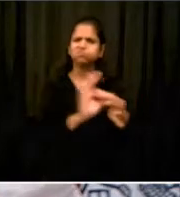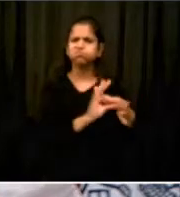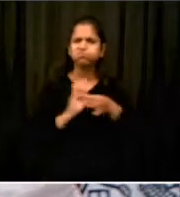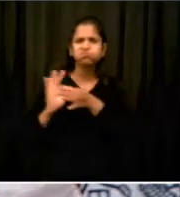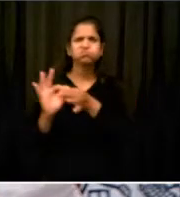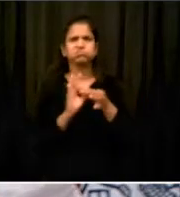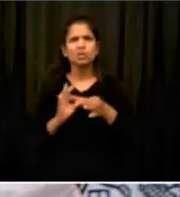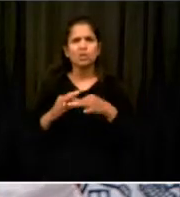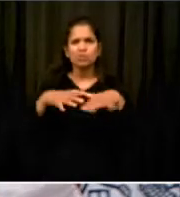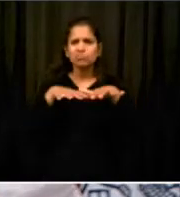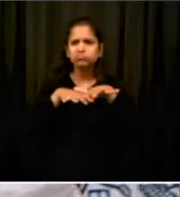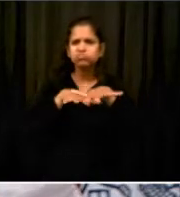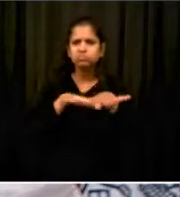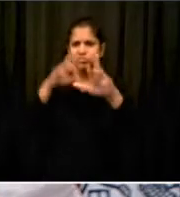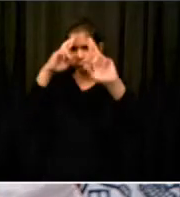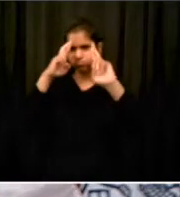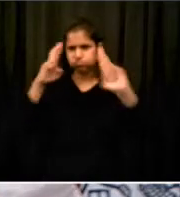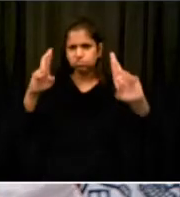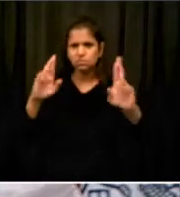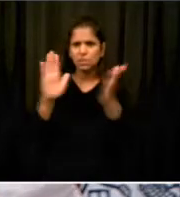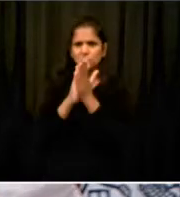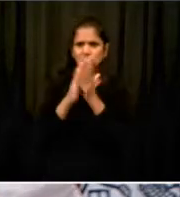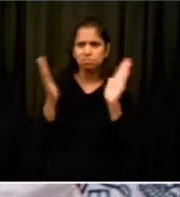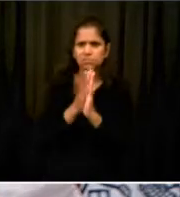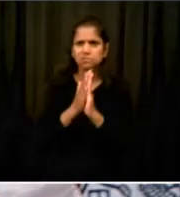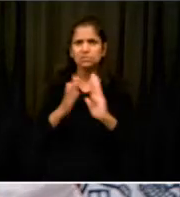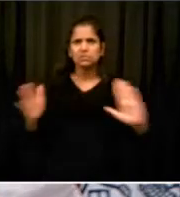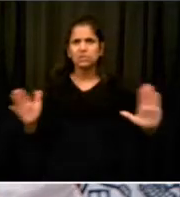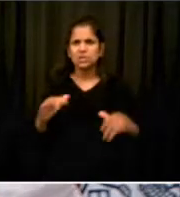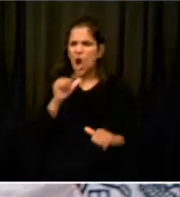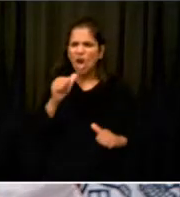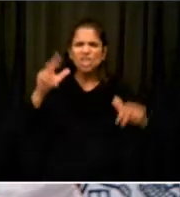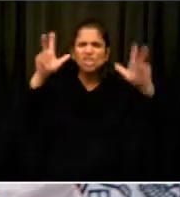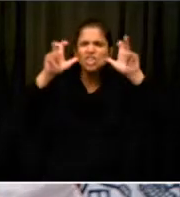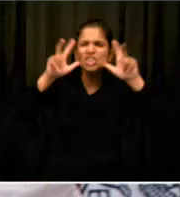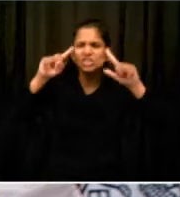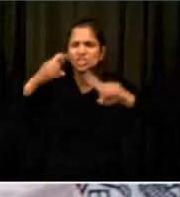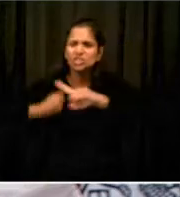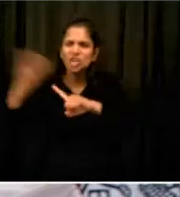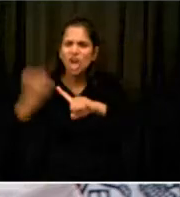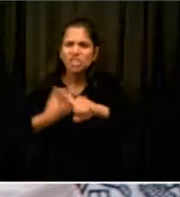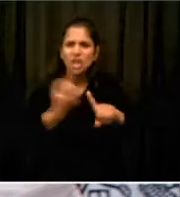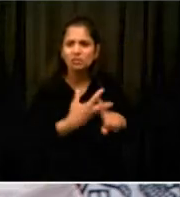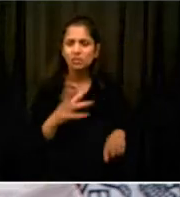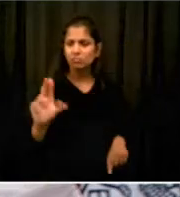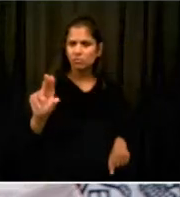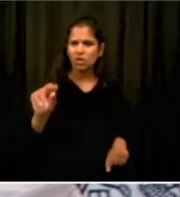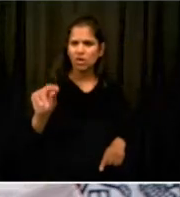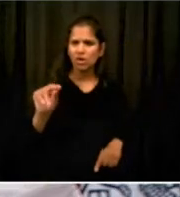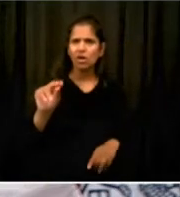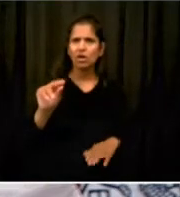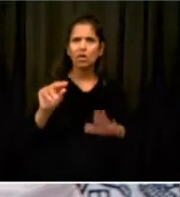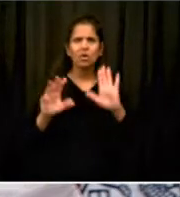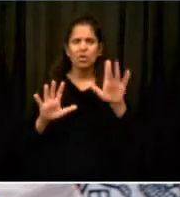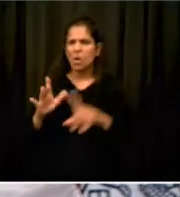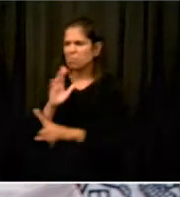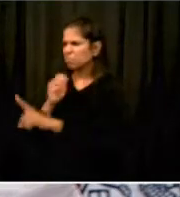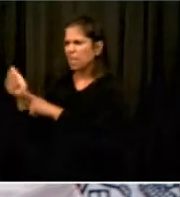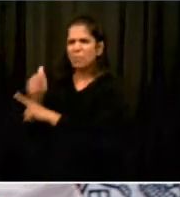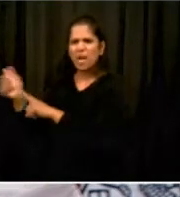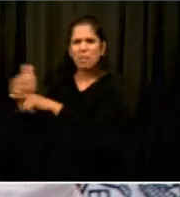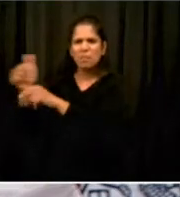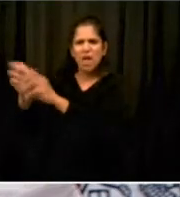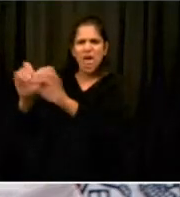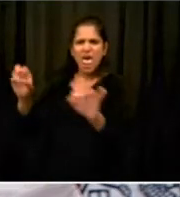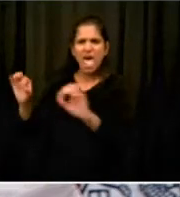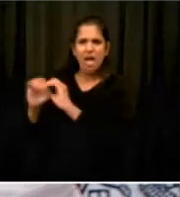it. In this particular case, Jake, we should certainly review it and want to make sure our folks see the video you're seeing, and if there's